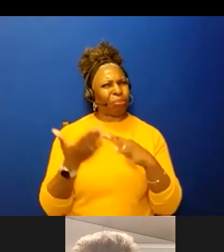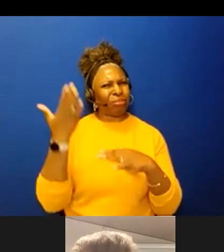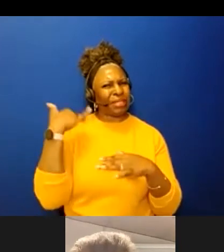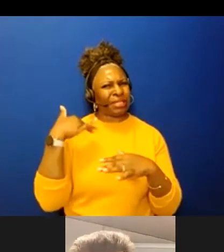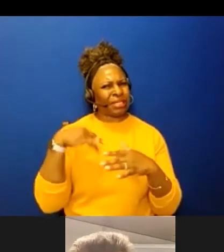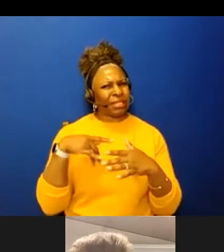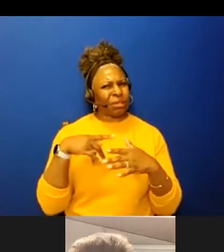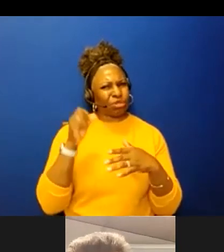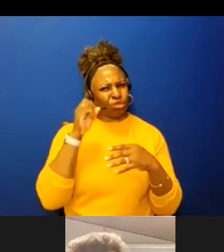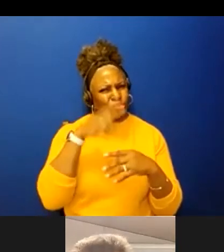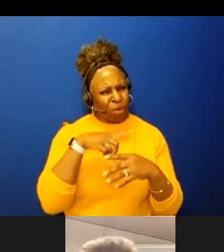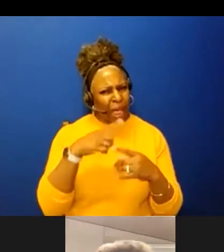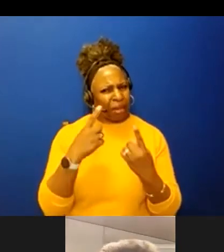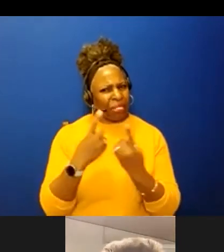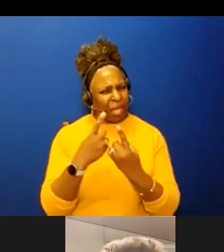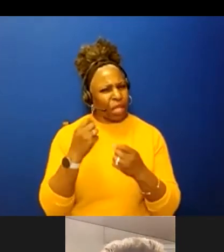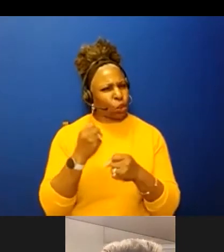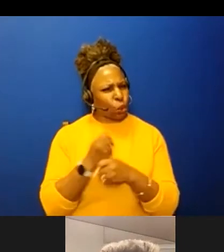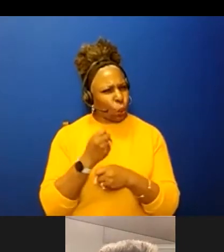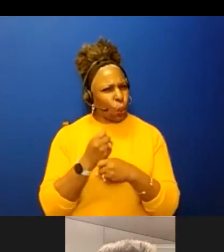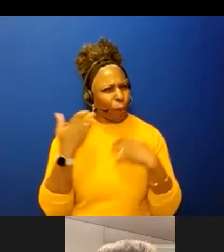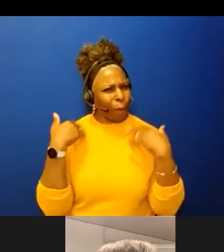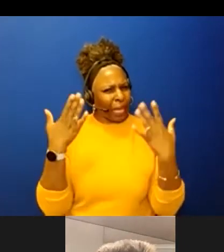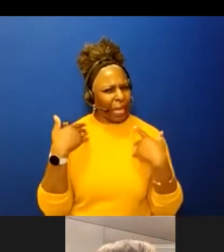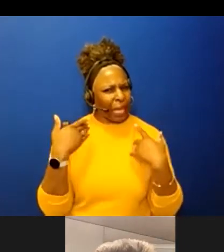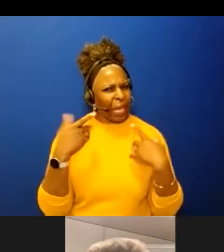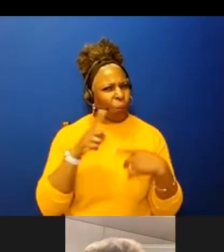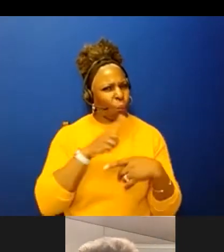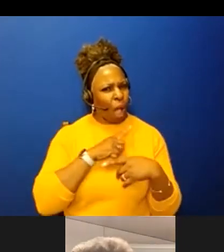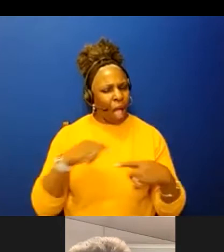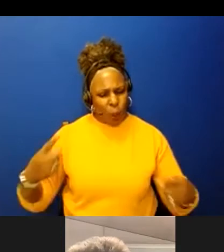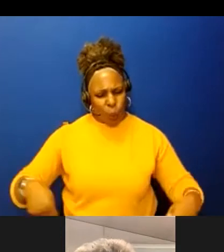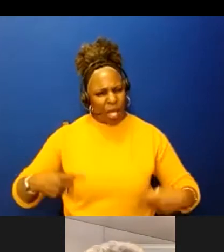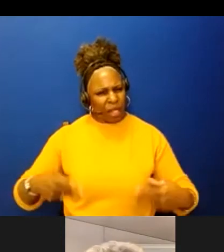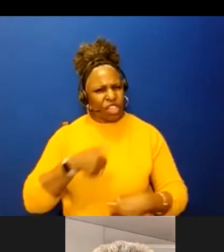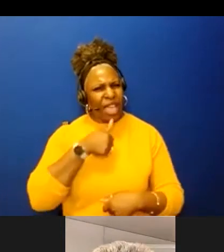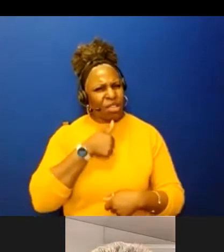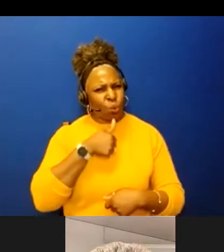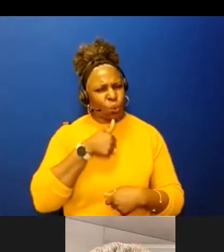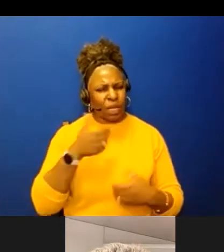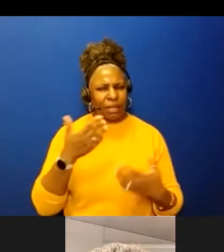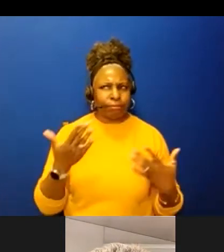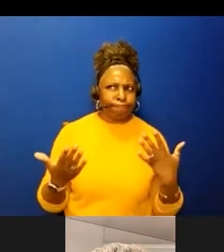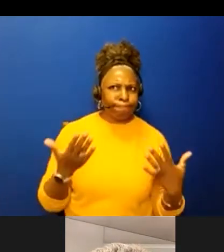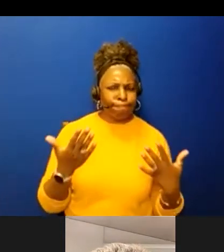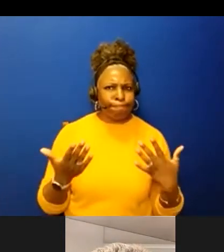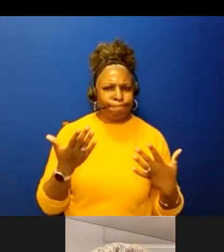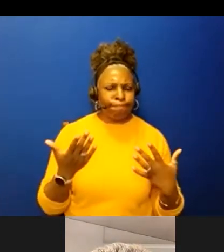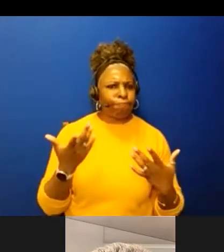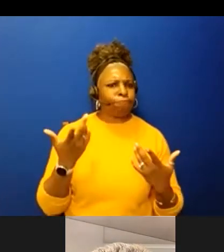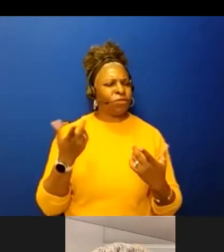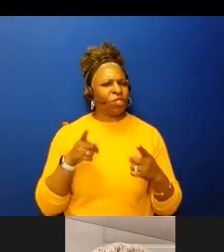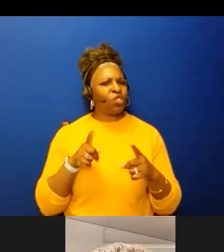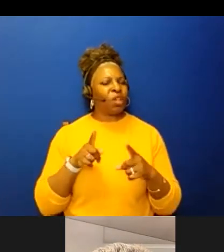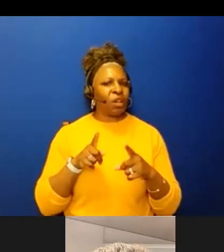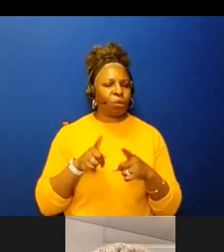if you were a wheelchair user. So it was kind of trying to, I guess, be a bit determined and a bit belligerent